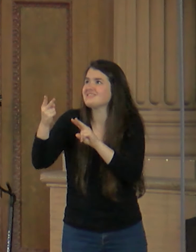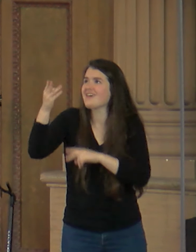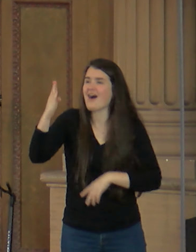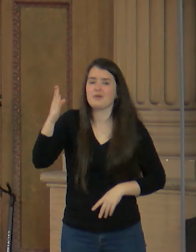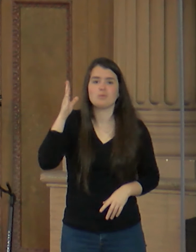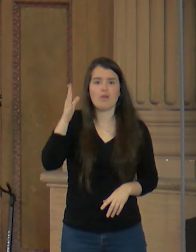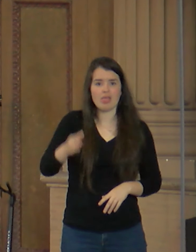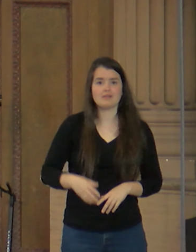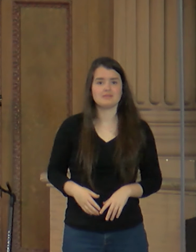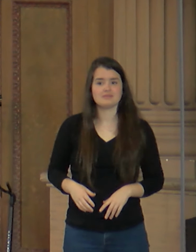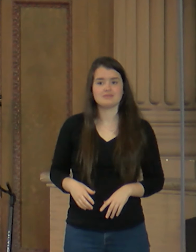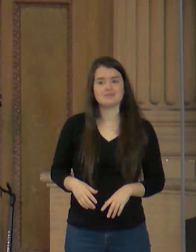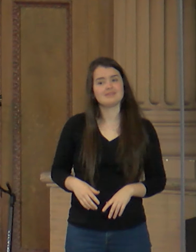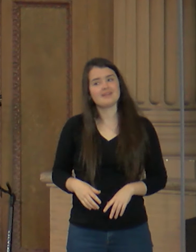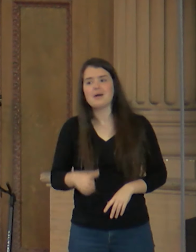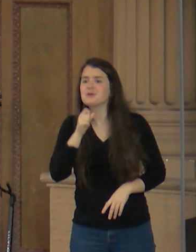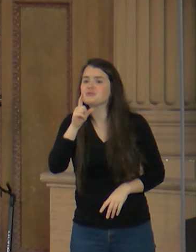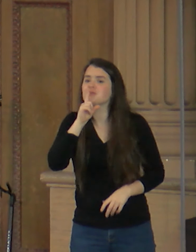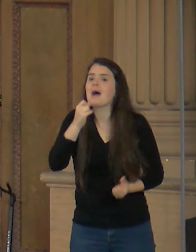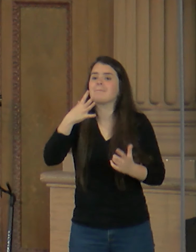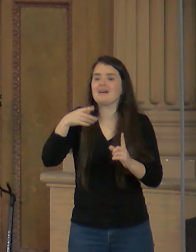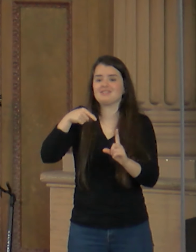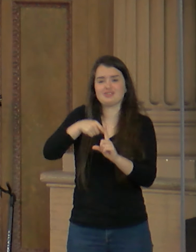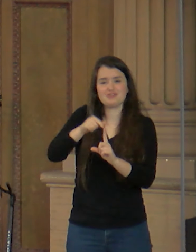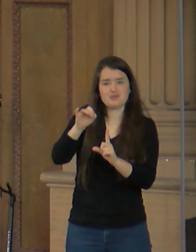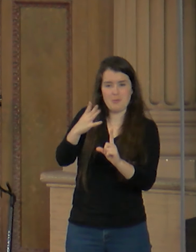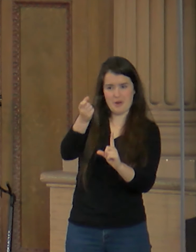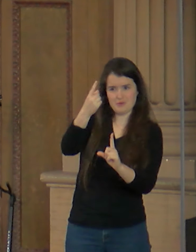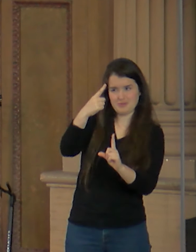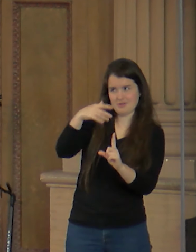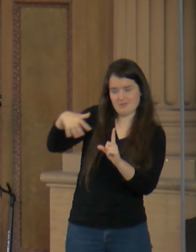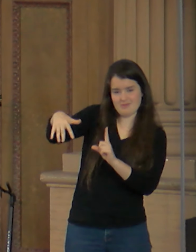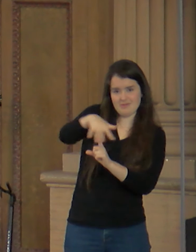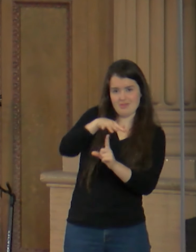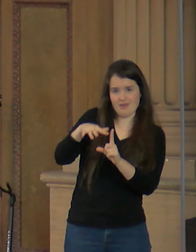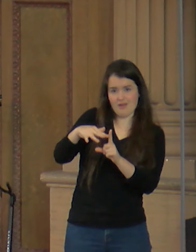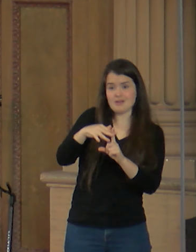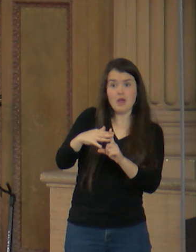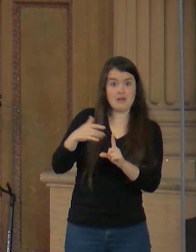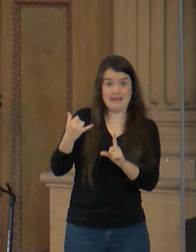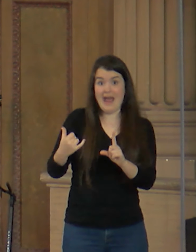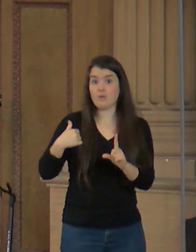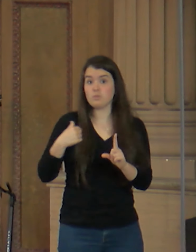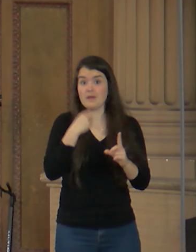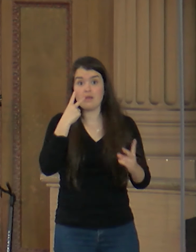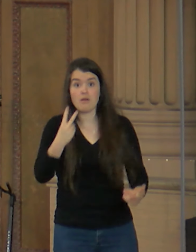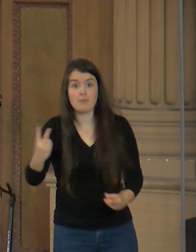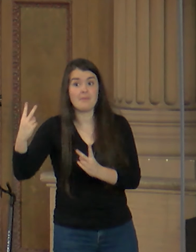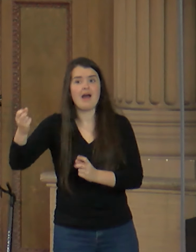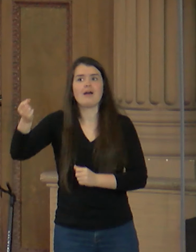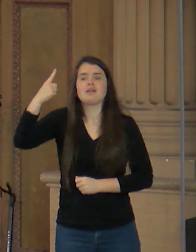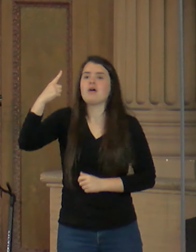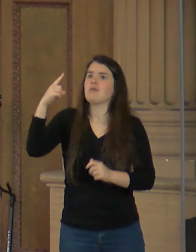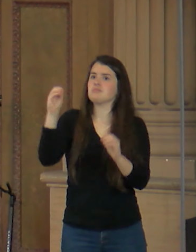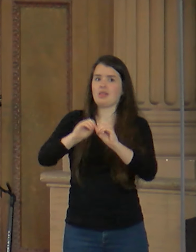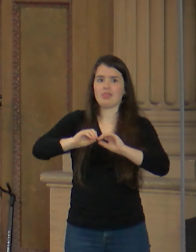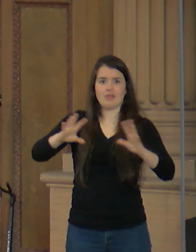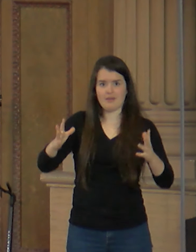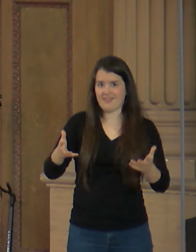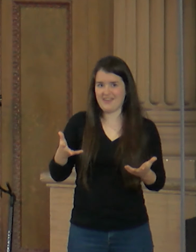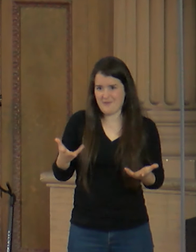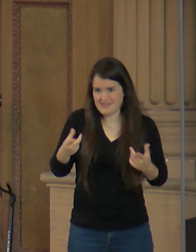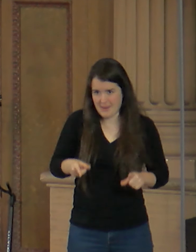what he was saying here. I mean, we have the advantage as readers here of knowing a whole lot more than Job knew about Job's story. And we see the first